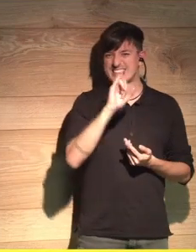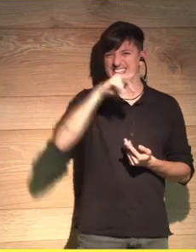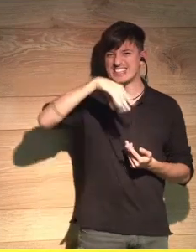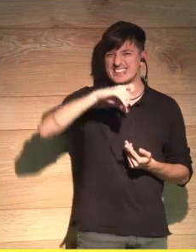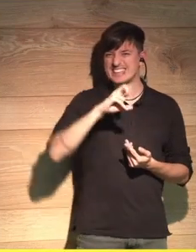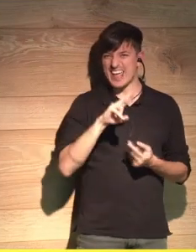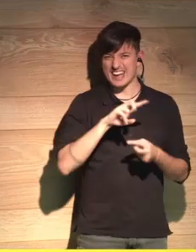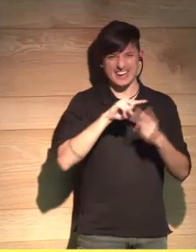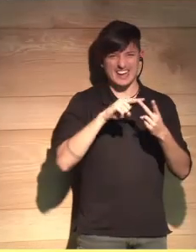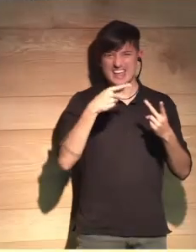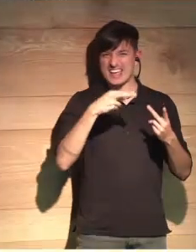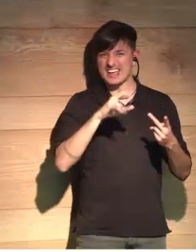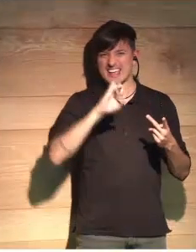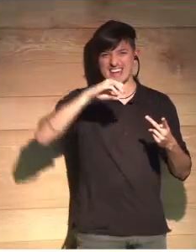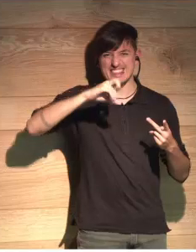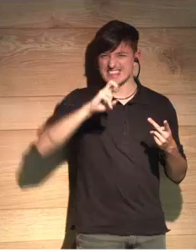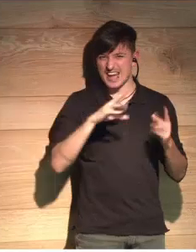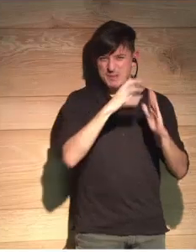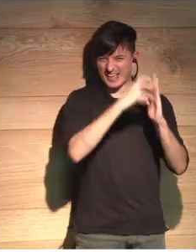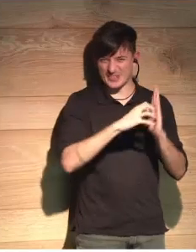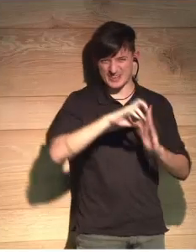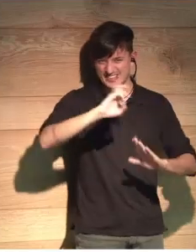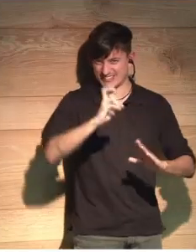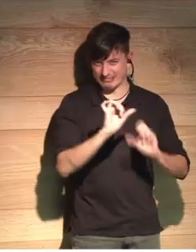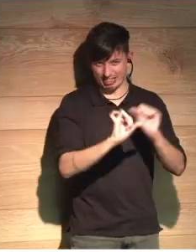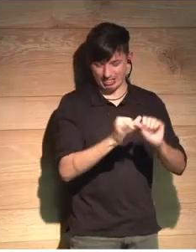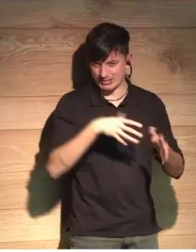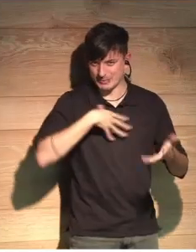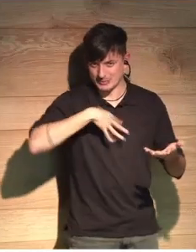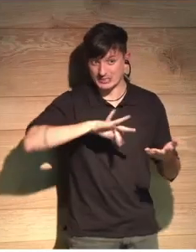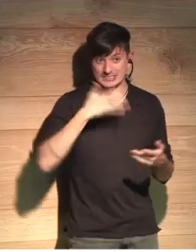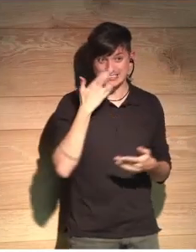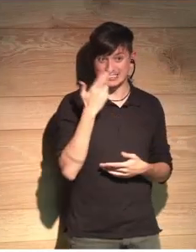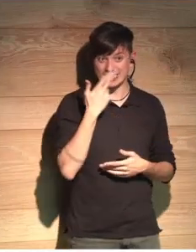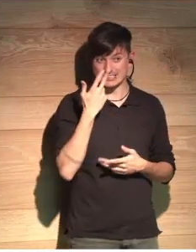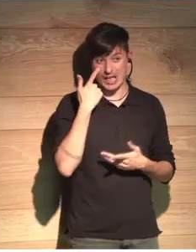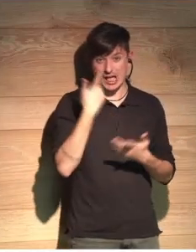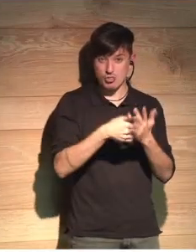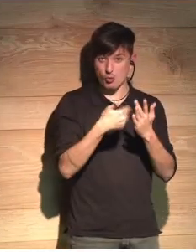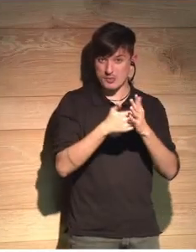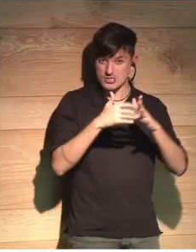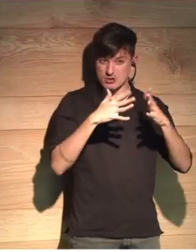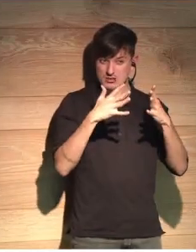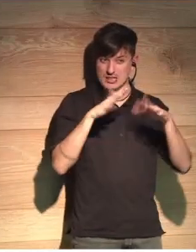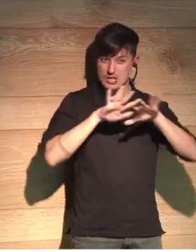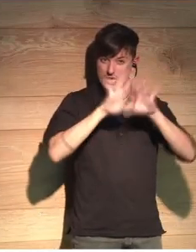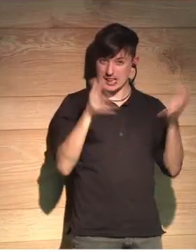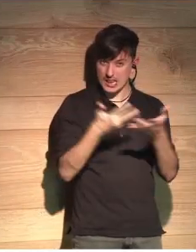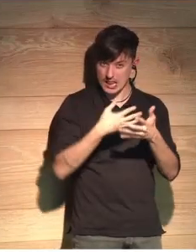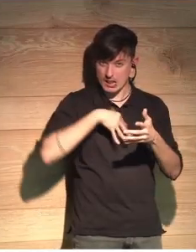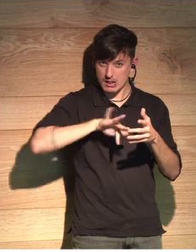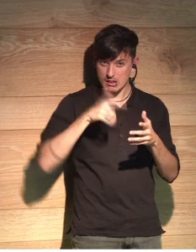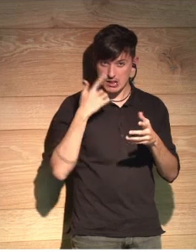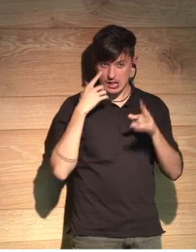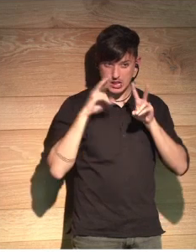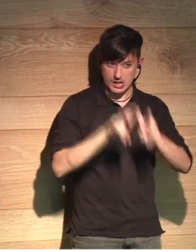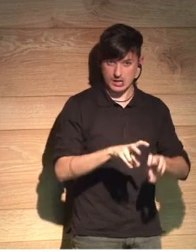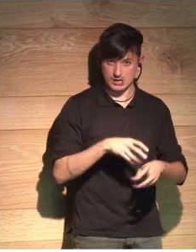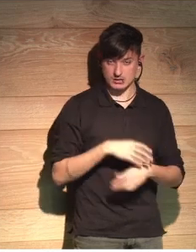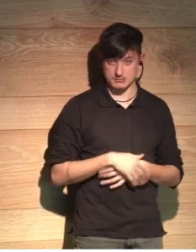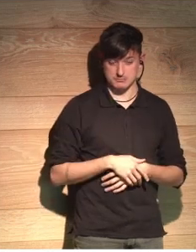again, you can see the papers online. I'll show you a more recent paper, again, on the same data, which is asking mathematically a different